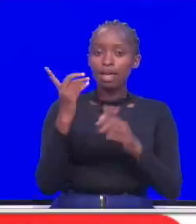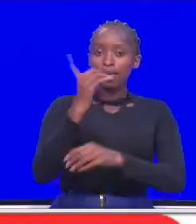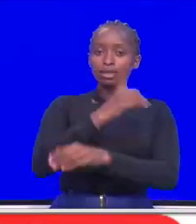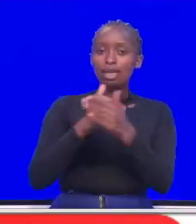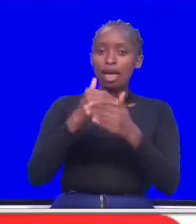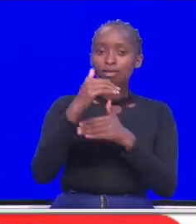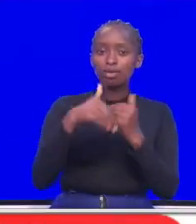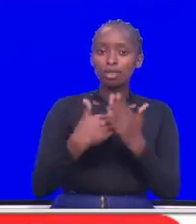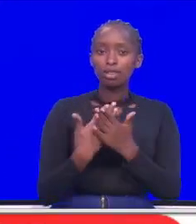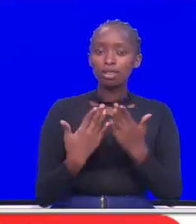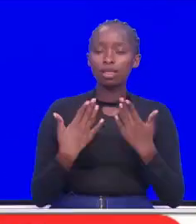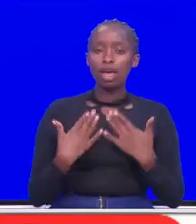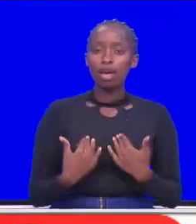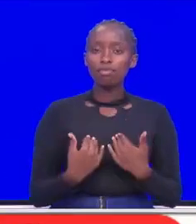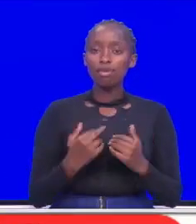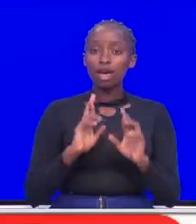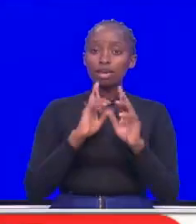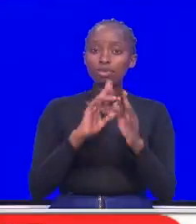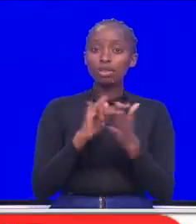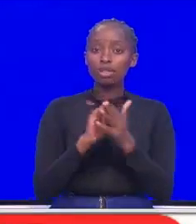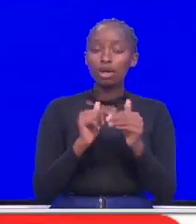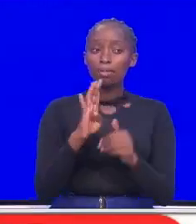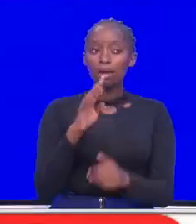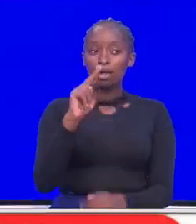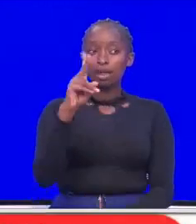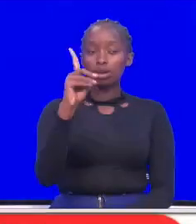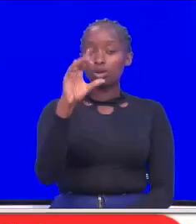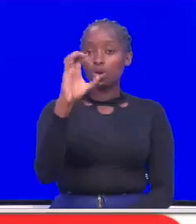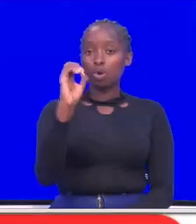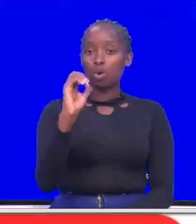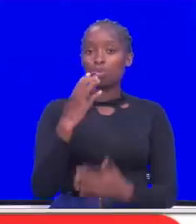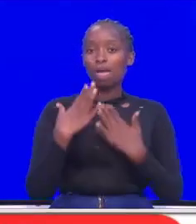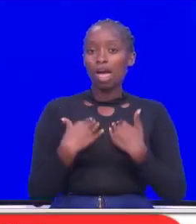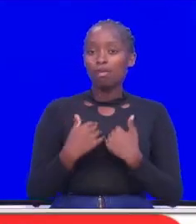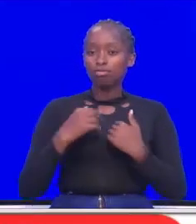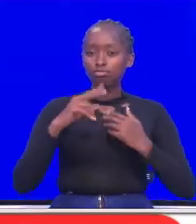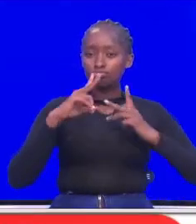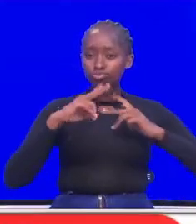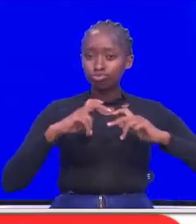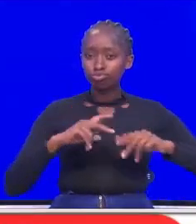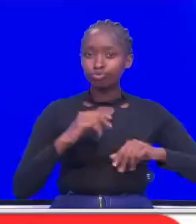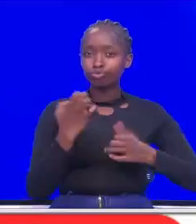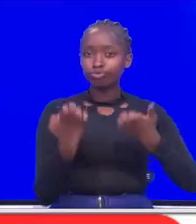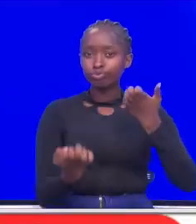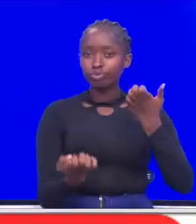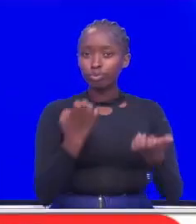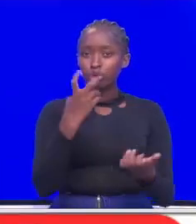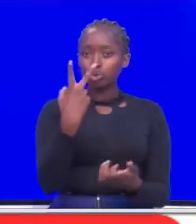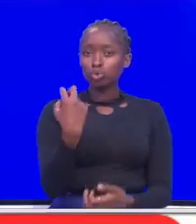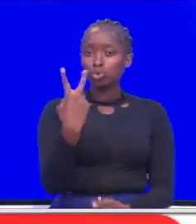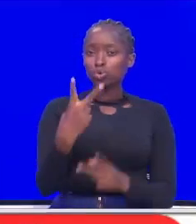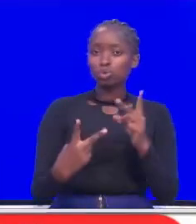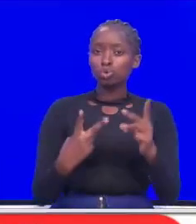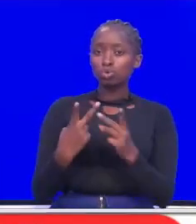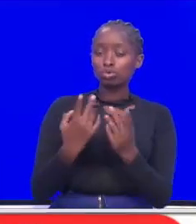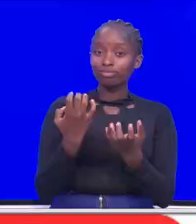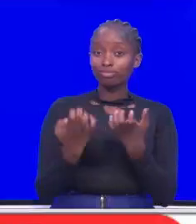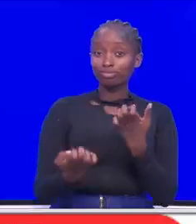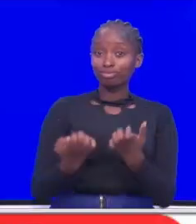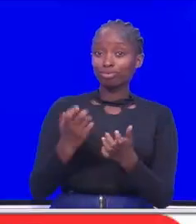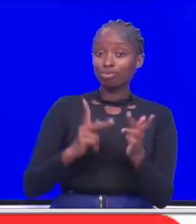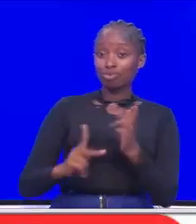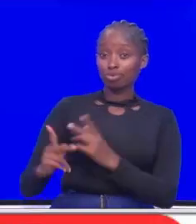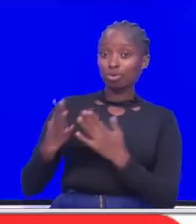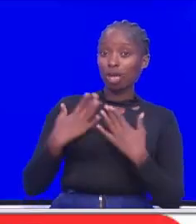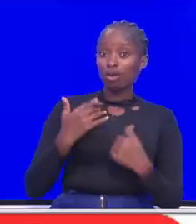the NADCO report, which he had recommended a general evaluation of the 2022 election process. Paul Kirubi now with that, of